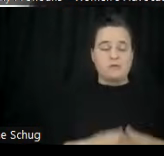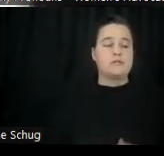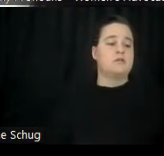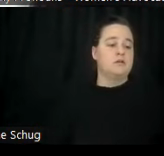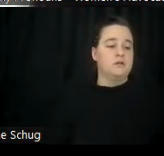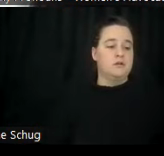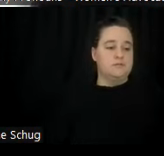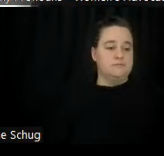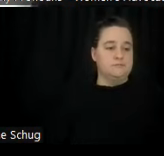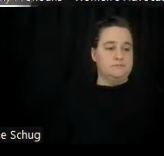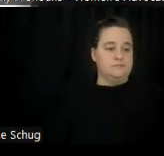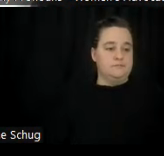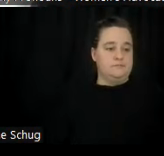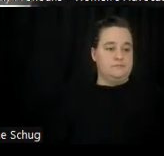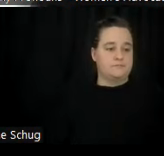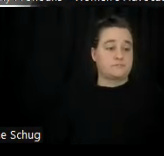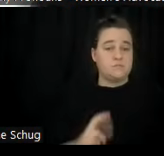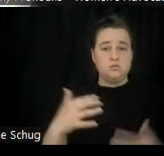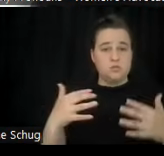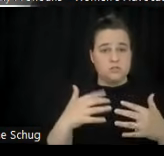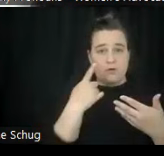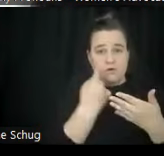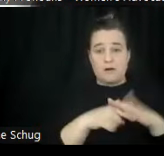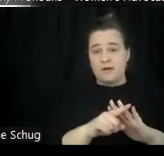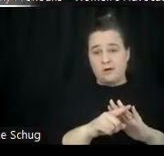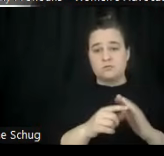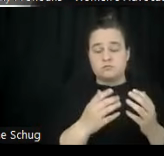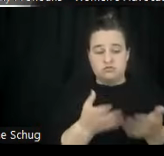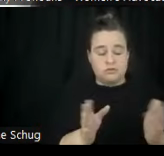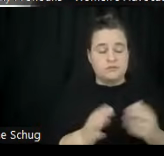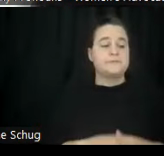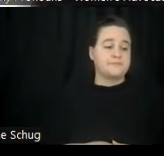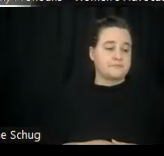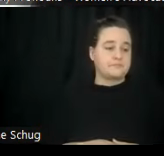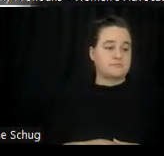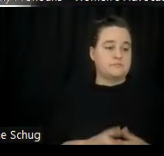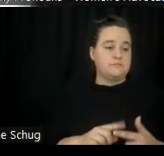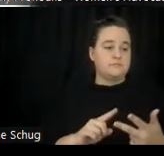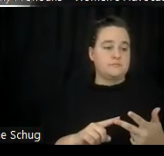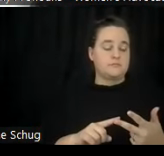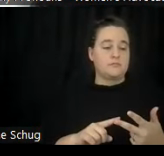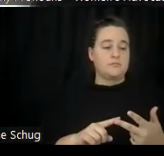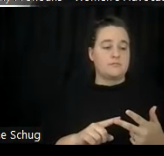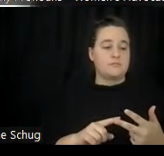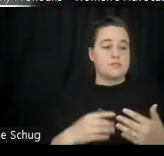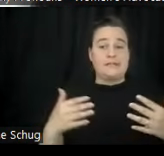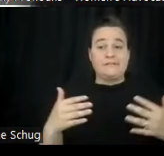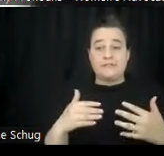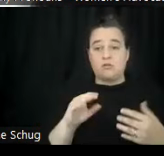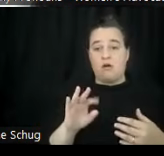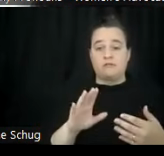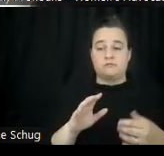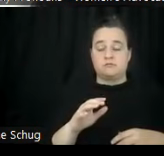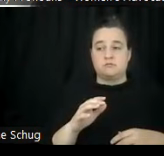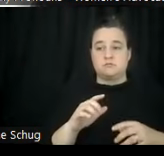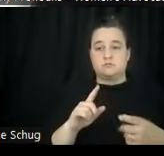Or they might have a fear of coming out themselves as well. Other people are saying fear of alienating a friend's group or